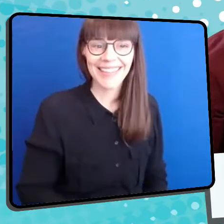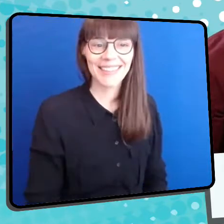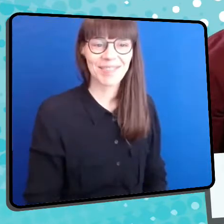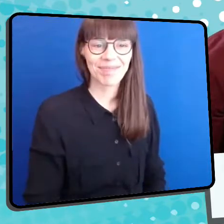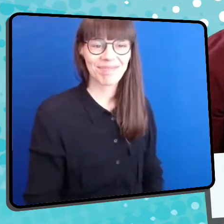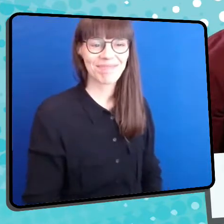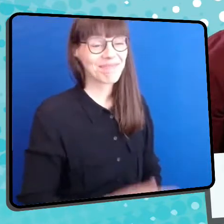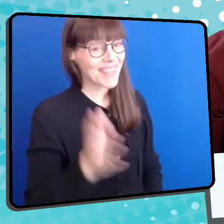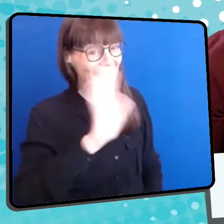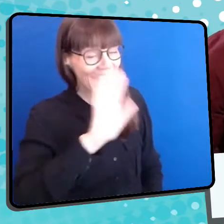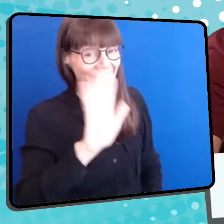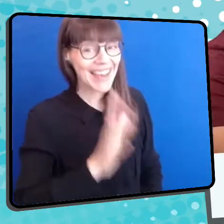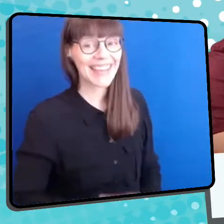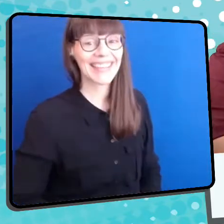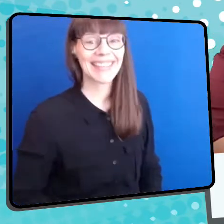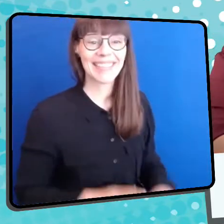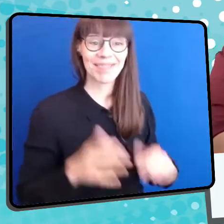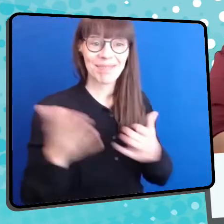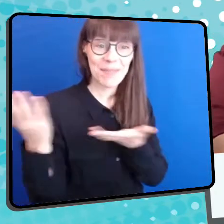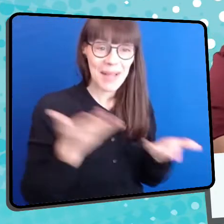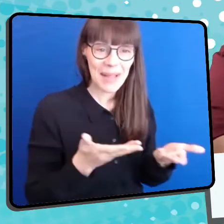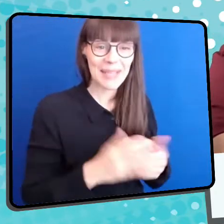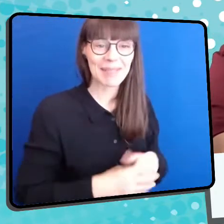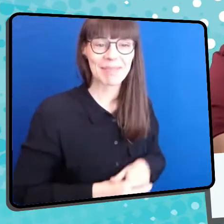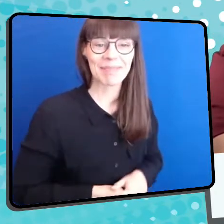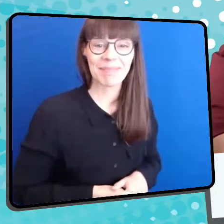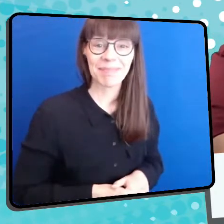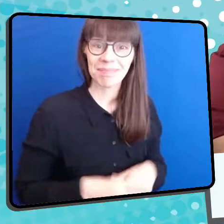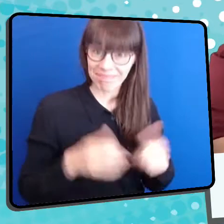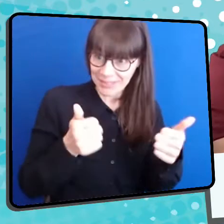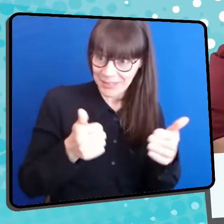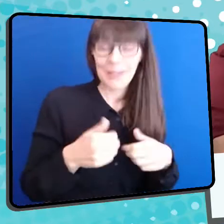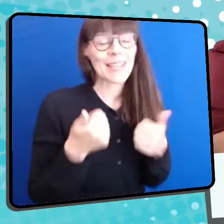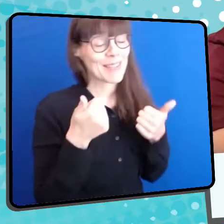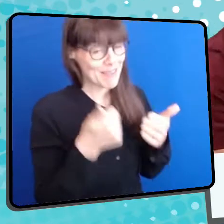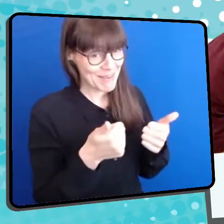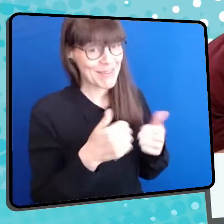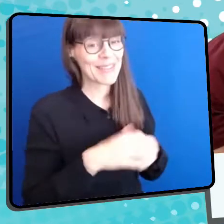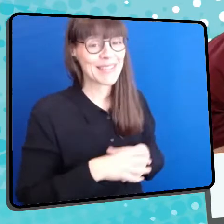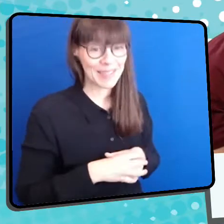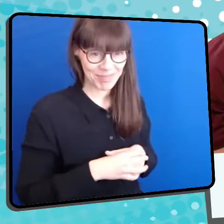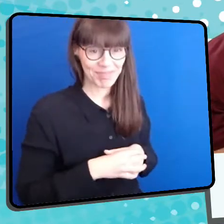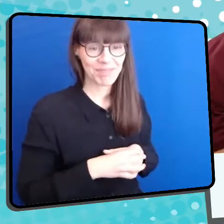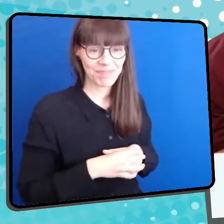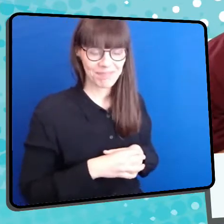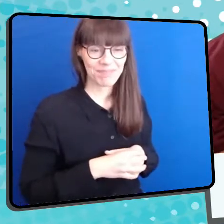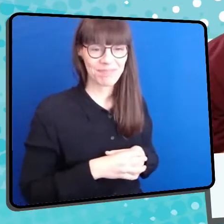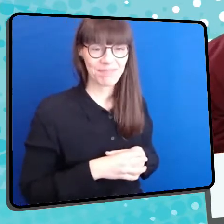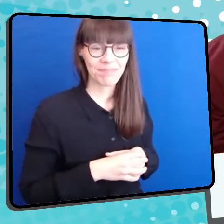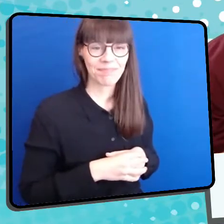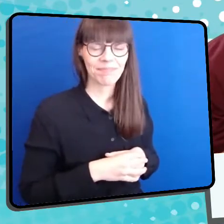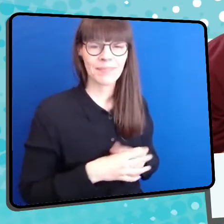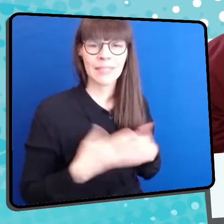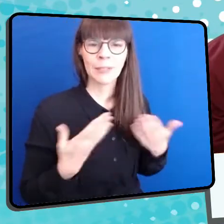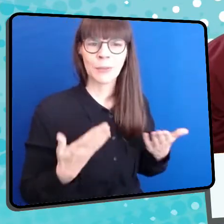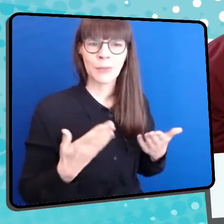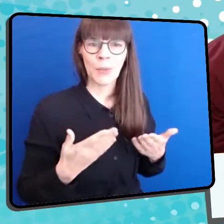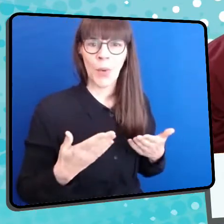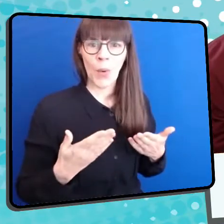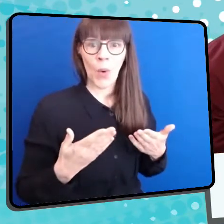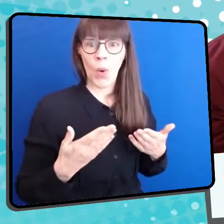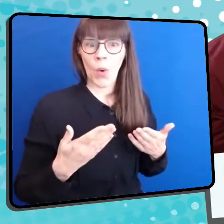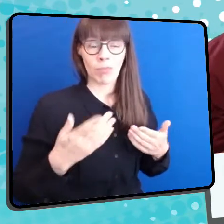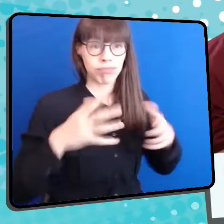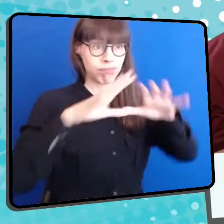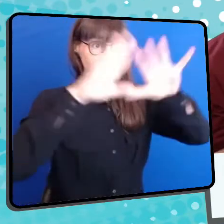How's it Hey, going? welcome. Very good, very good. So we are literally on other sides of the planet,